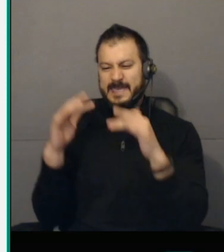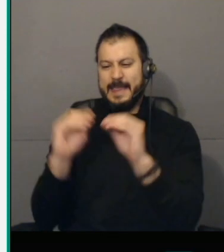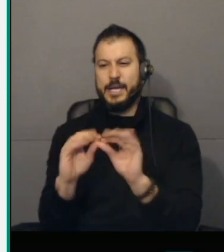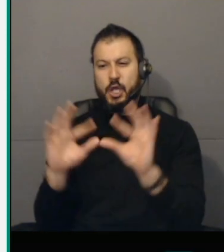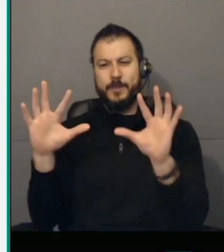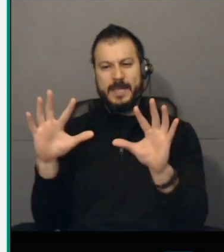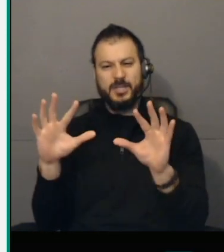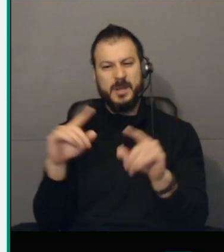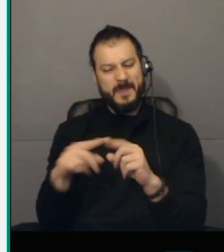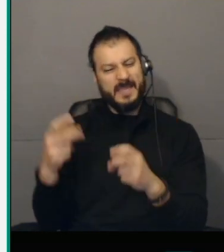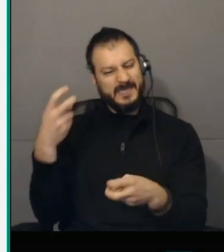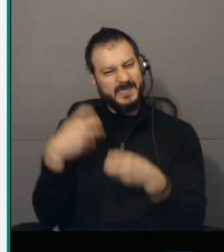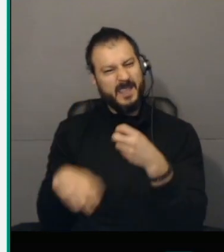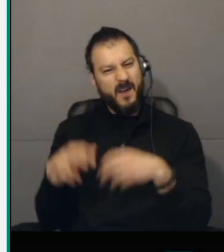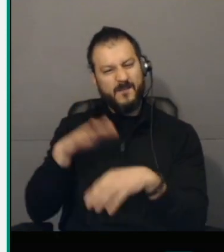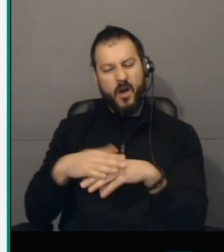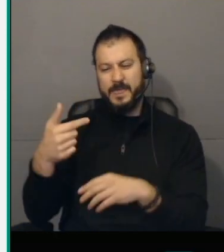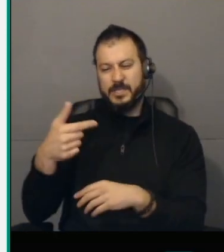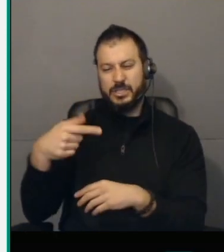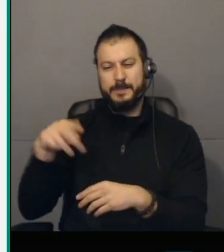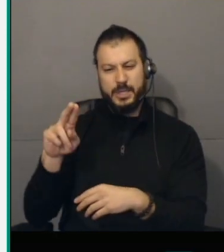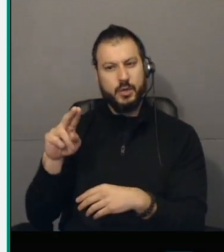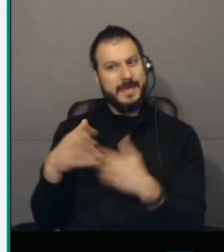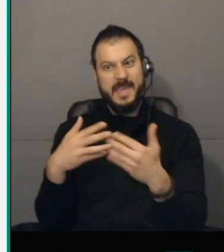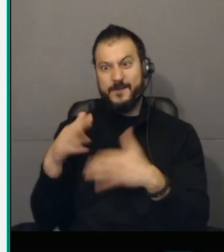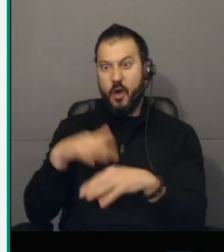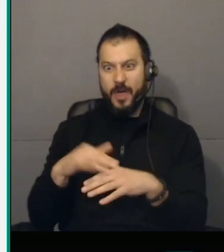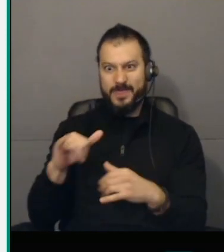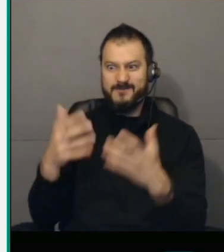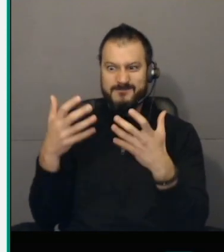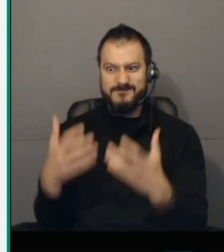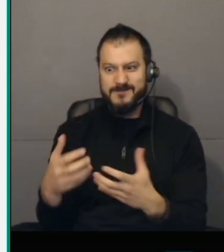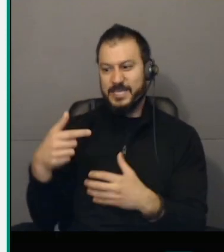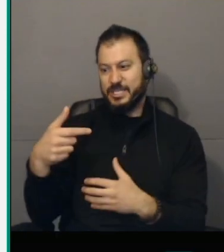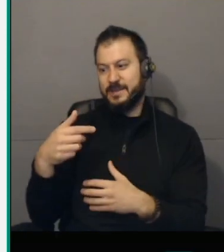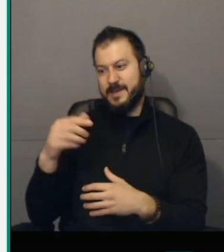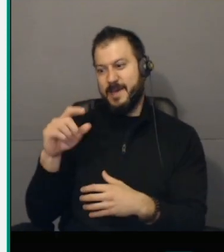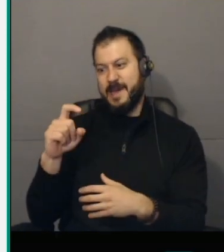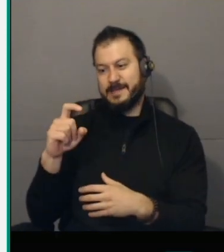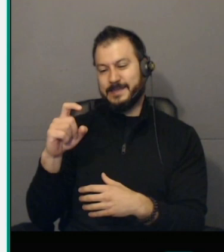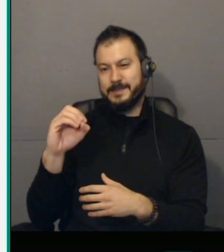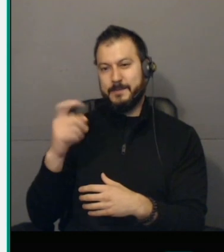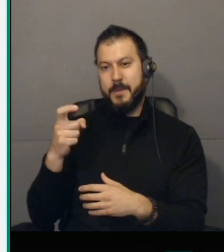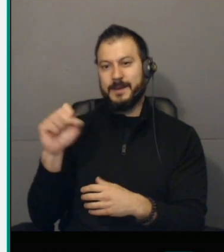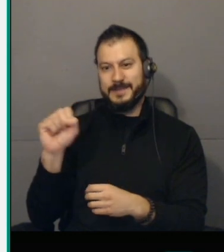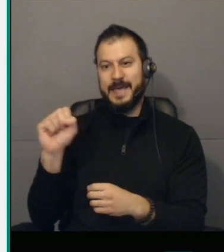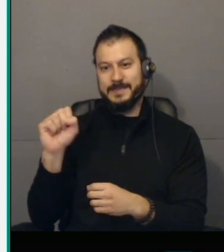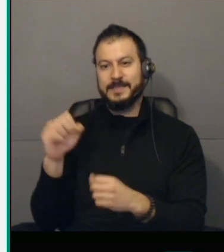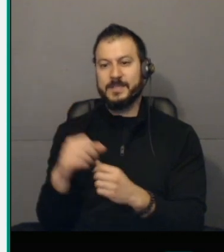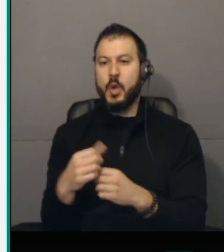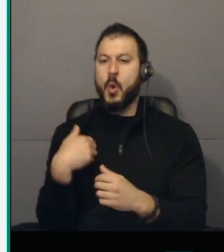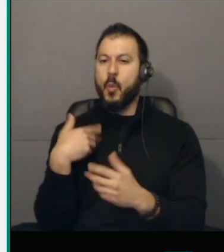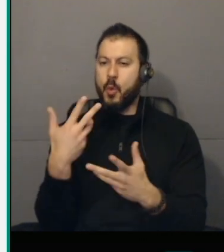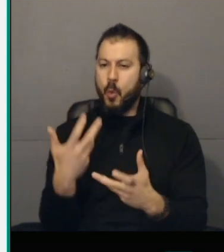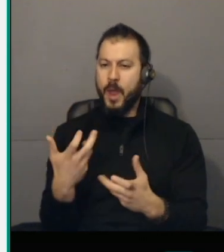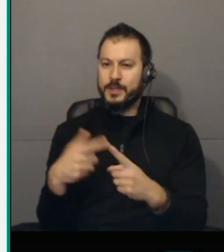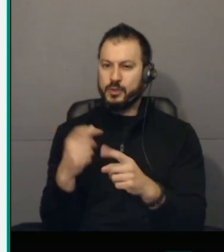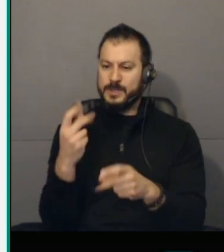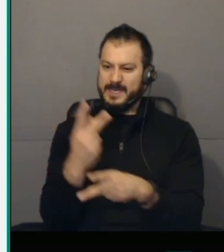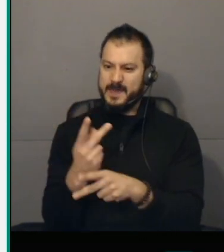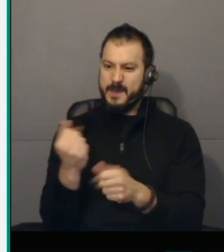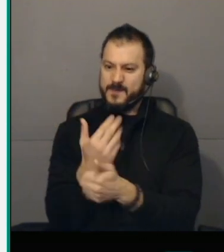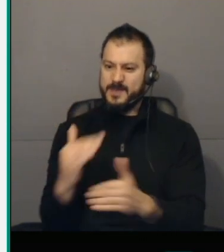GPU, even for the beefy Xbox Series X. We wanted to make sure dynamic resolution could stay high without compromising